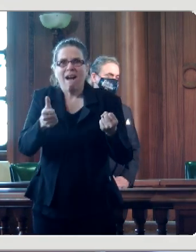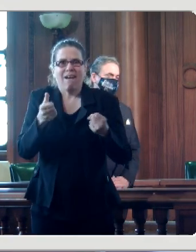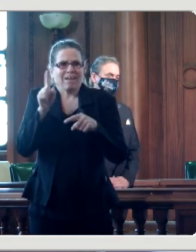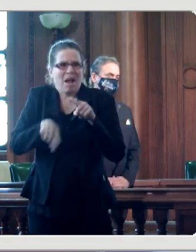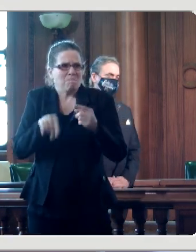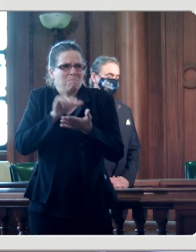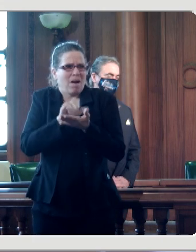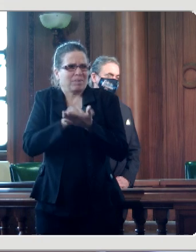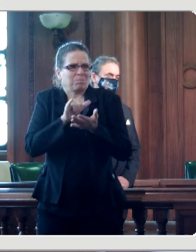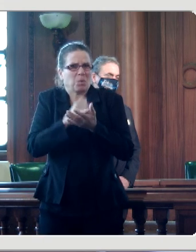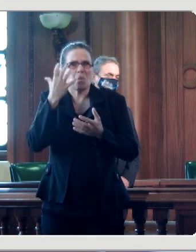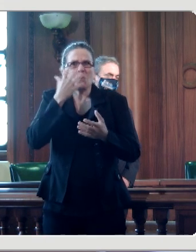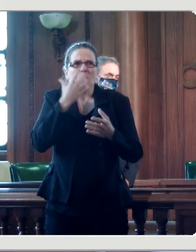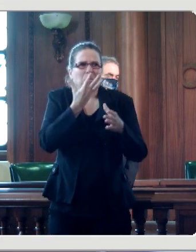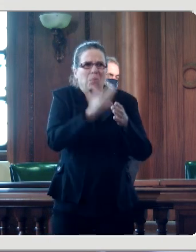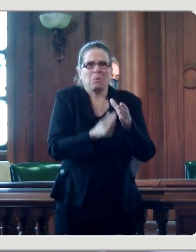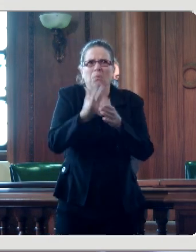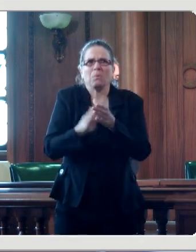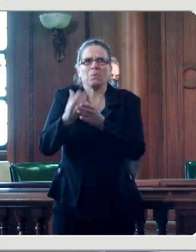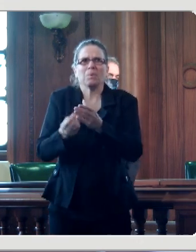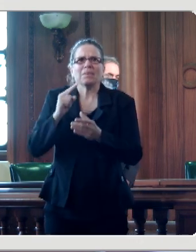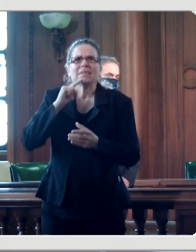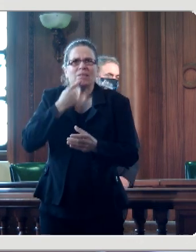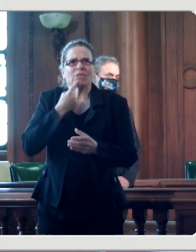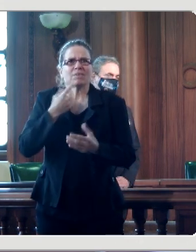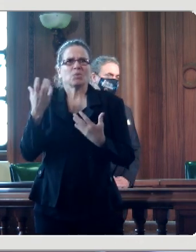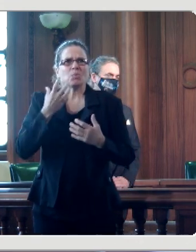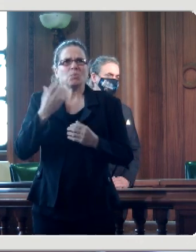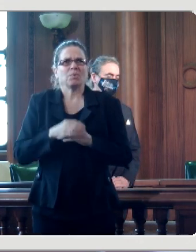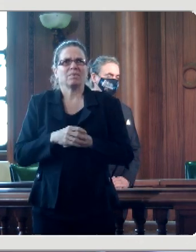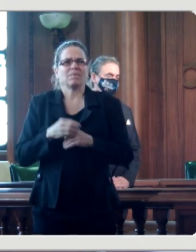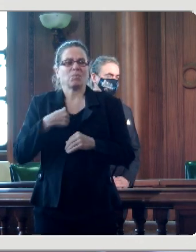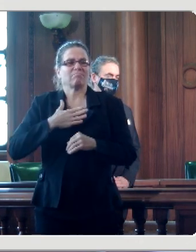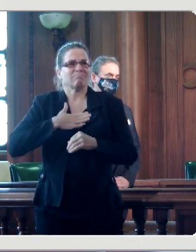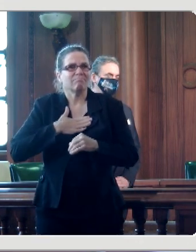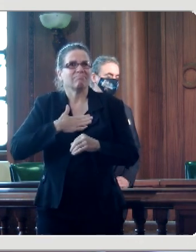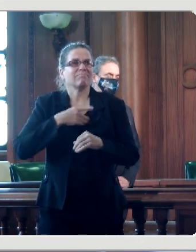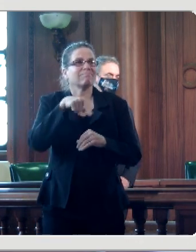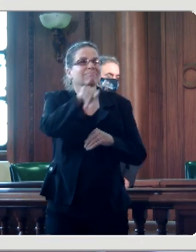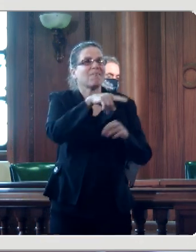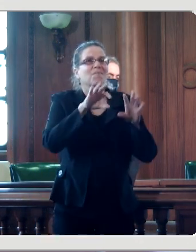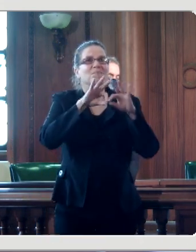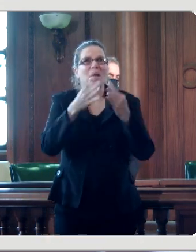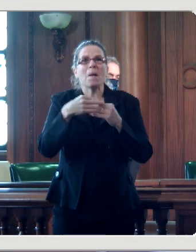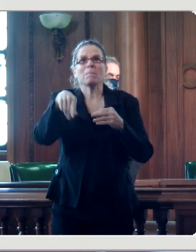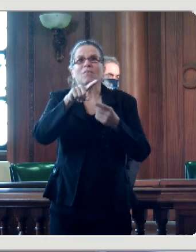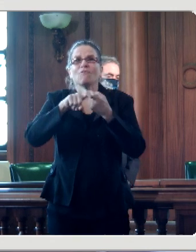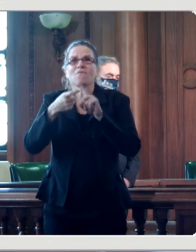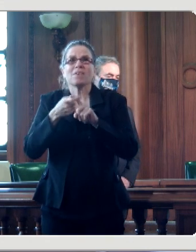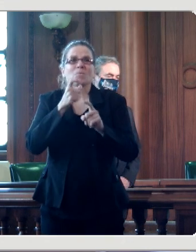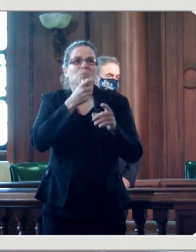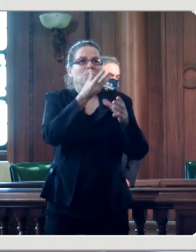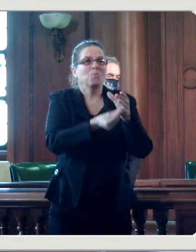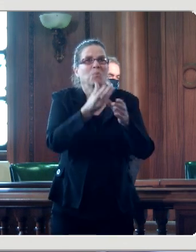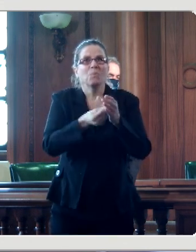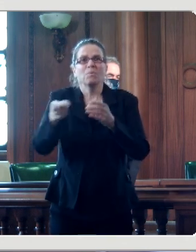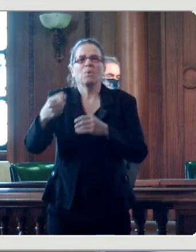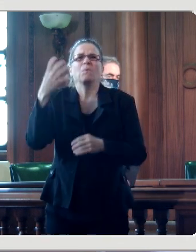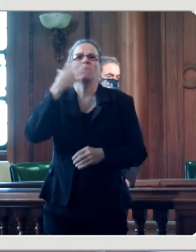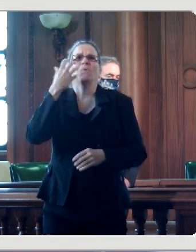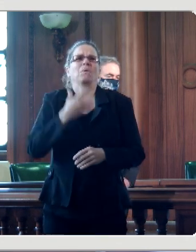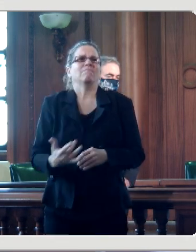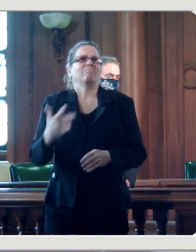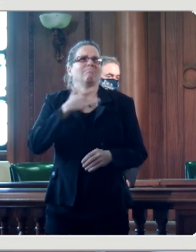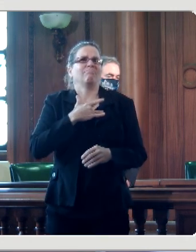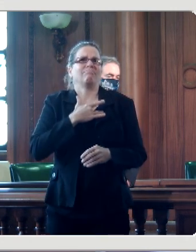we carry them with us in our prayers and in our concerns. And so we did experience 8 more deaths in the city